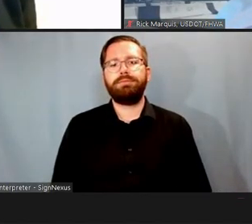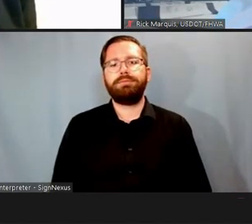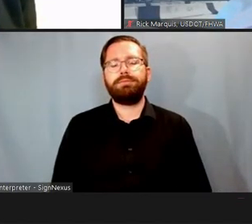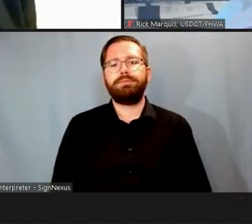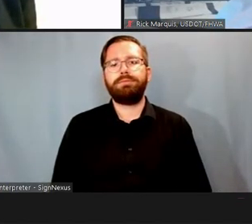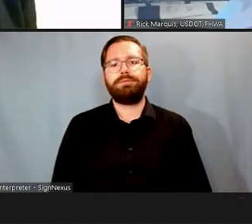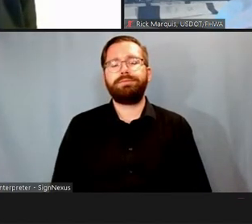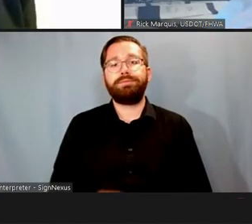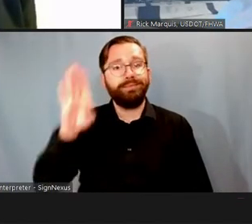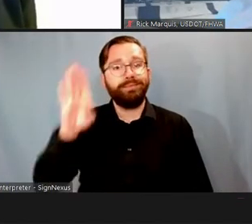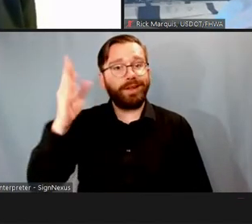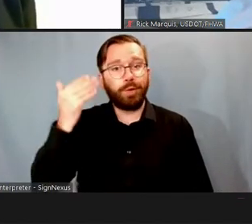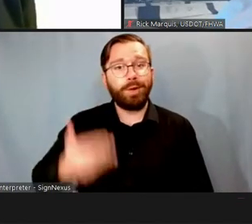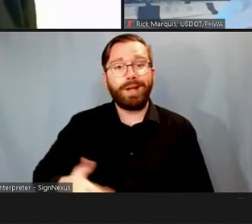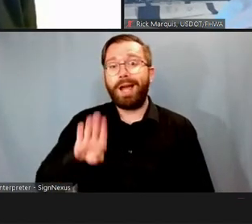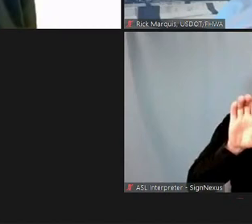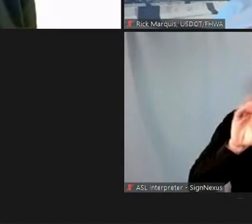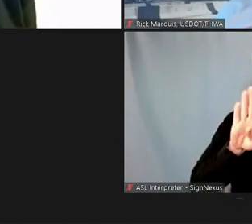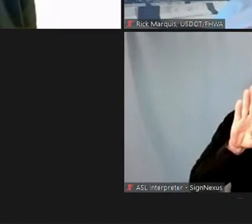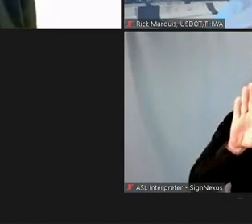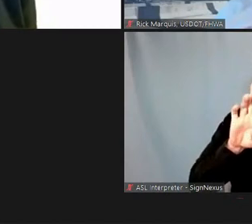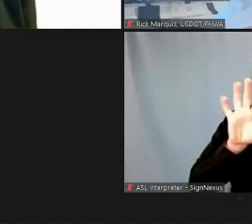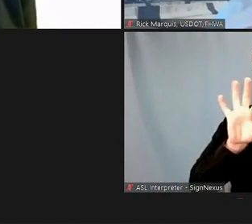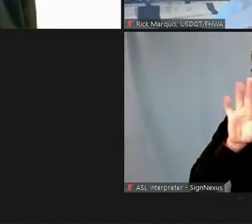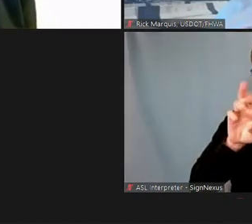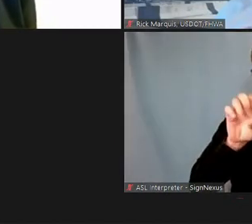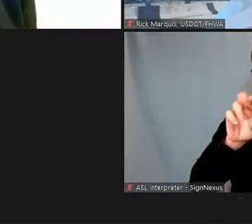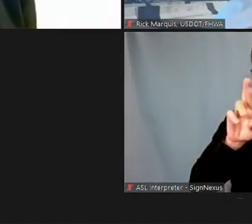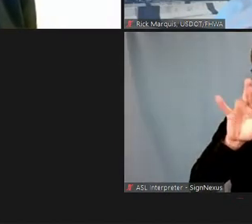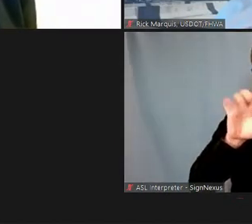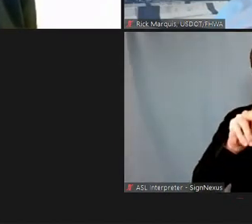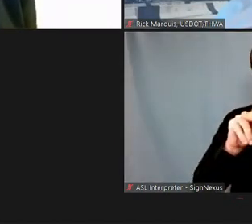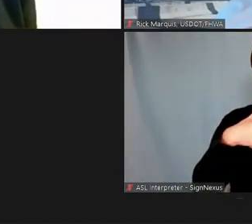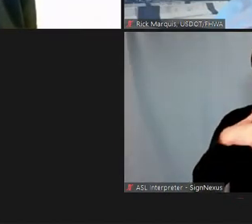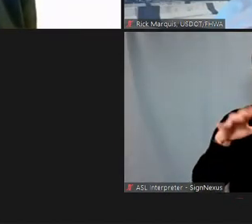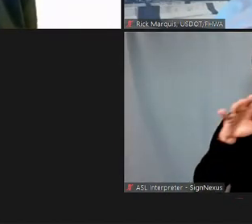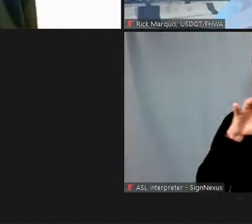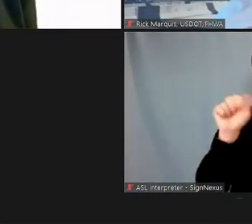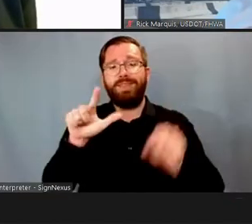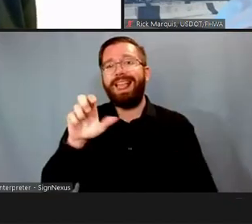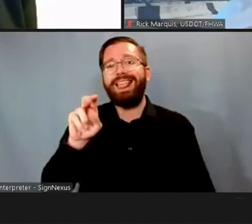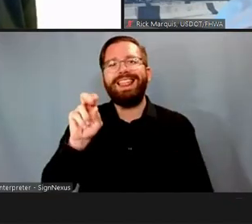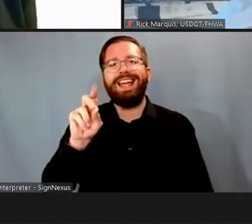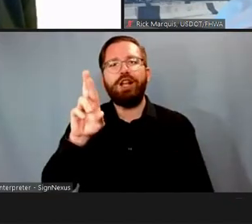hi my name is bob friedrich and i am president of glen oaks village